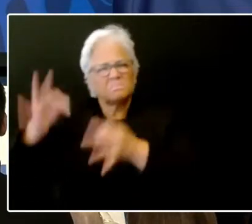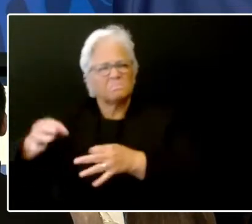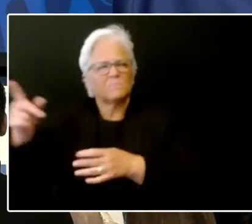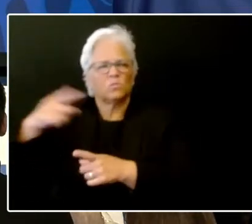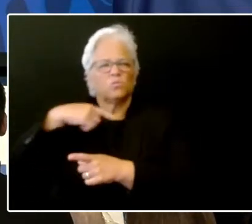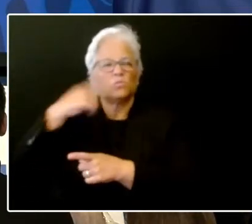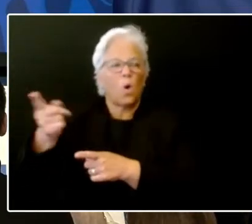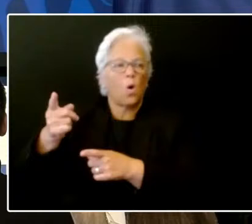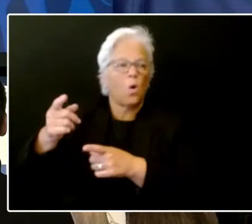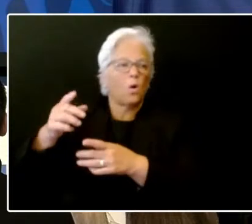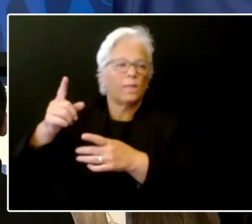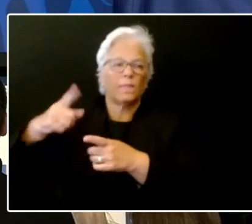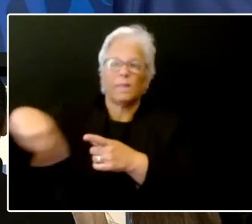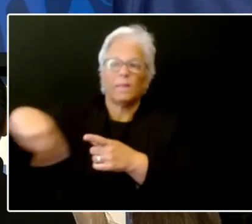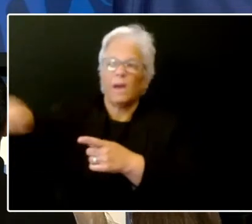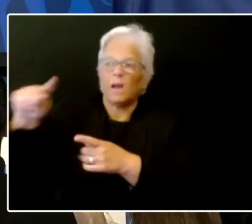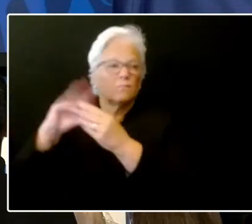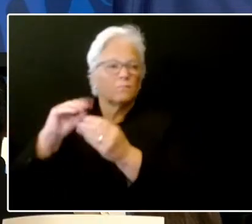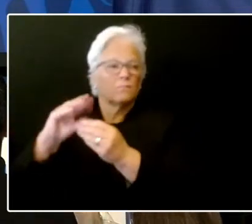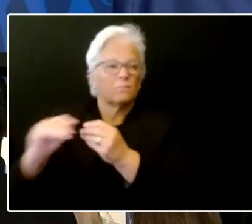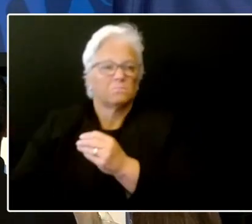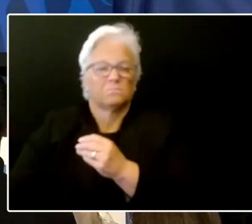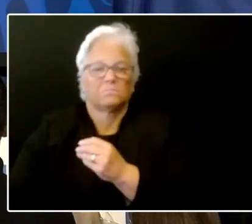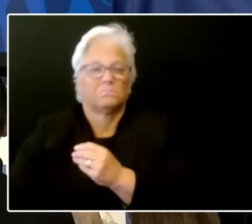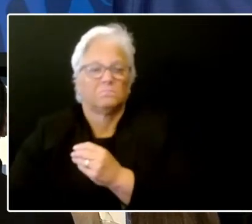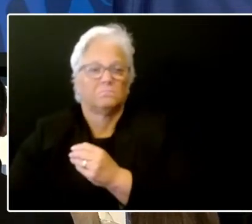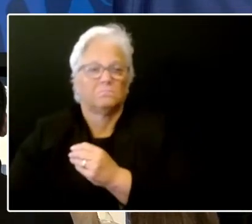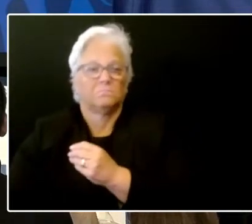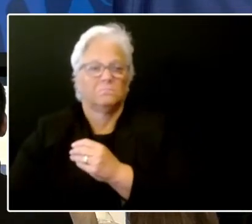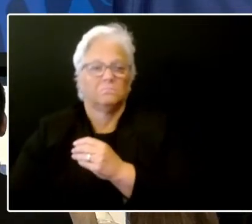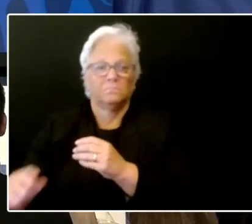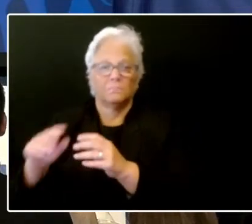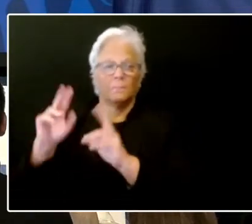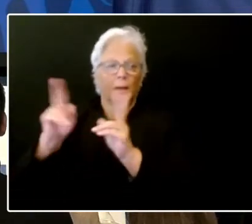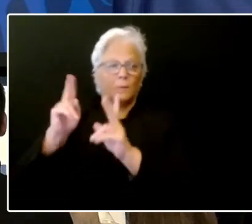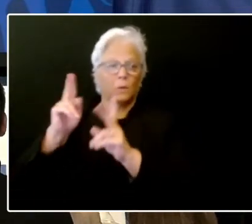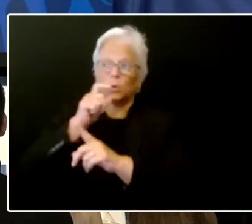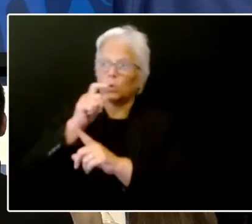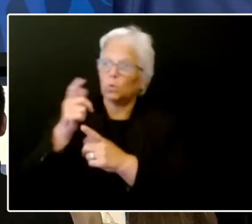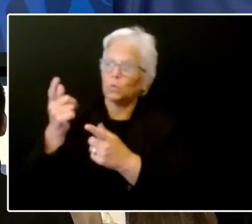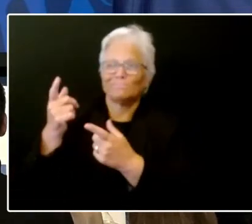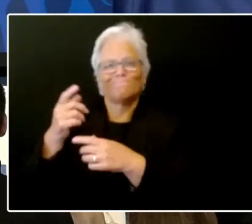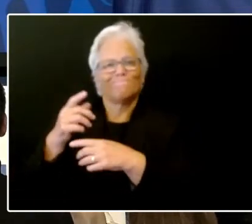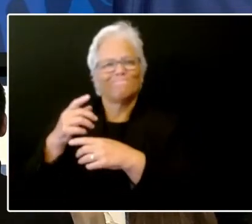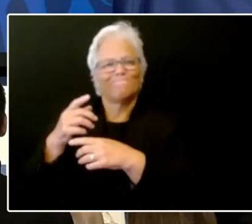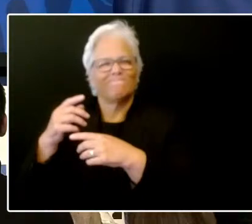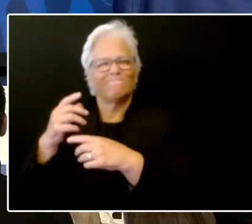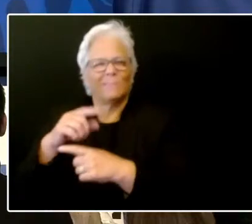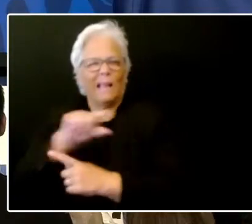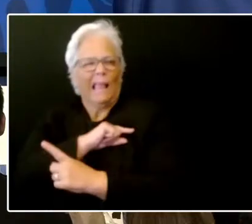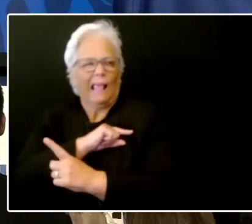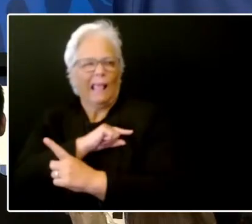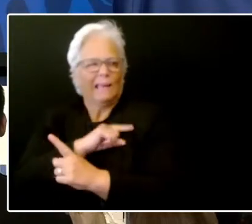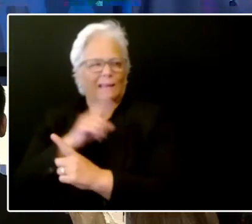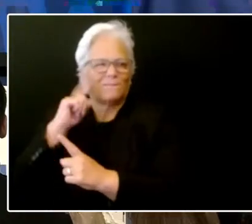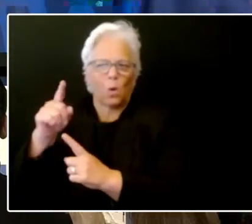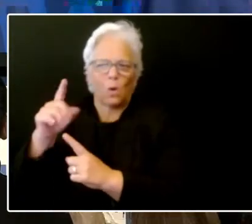for activity we know he is prepared to engage in if he gets back into the White House.